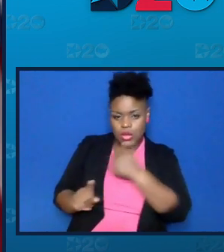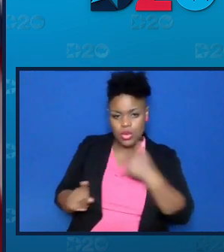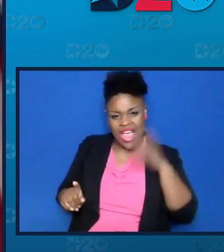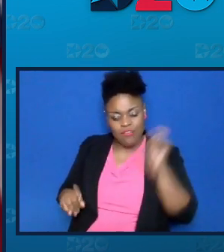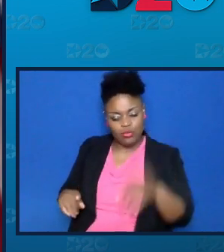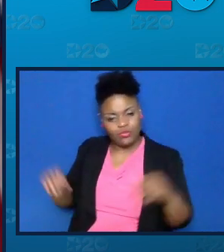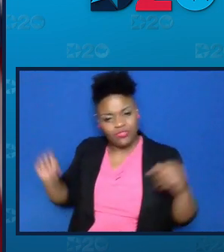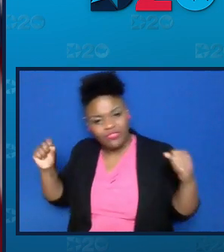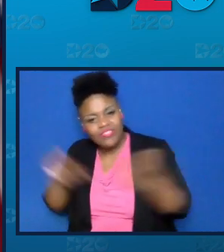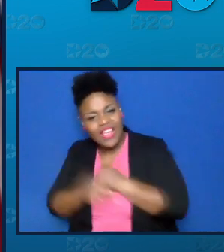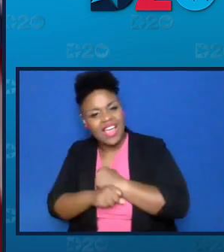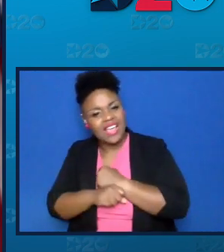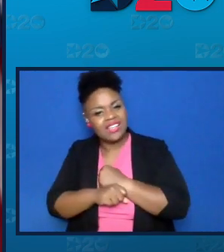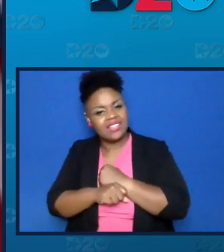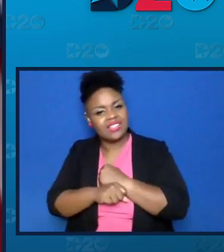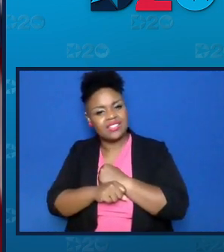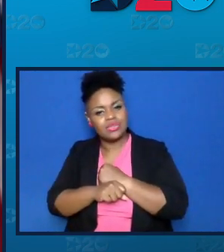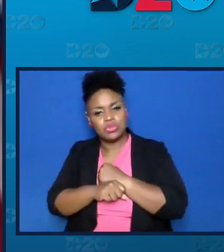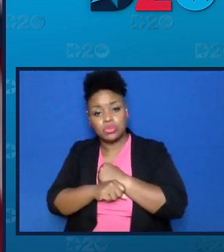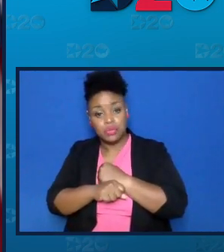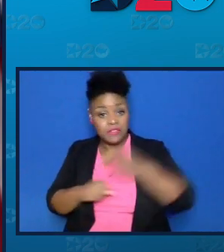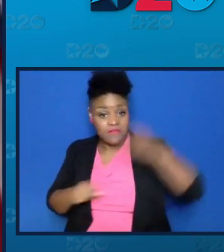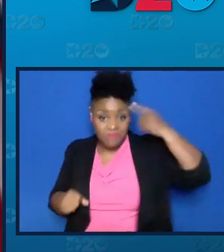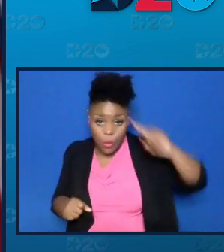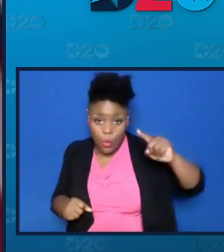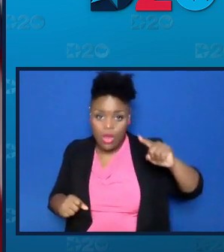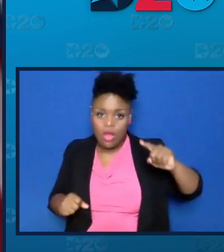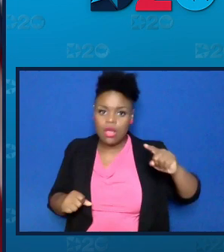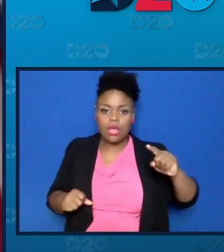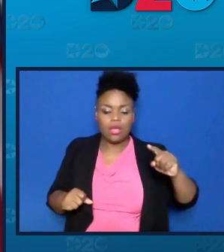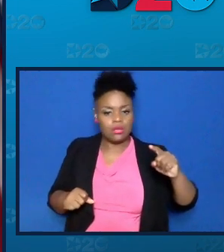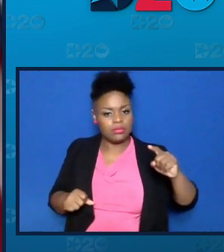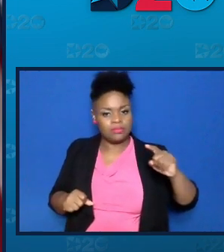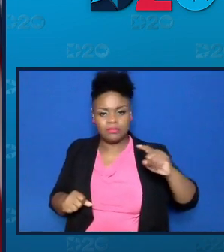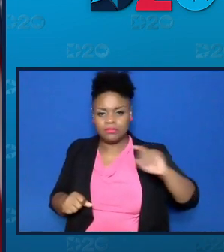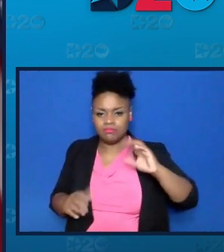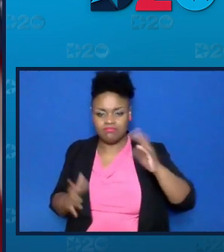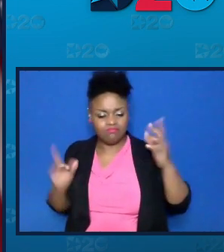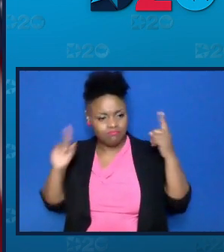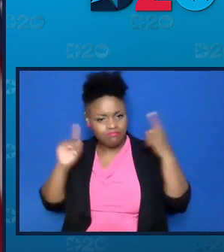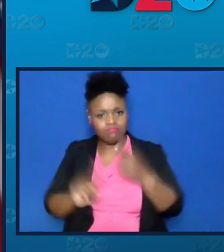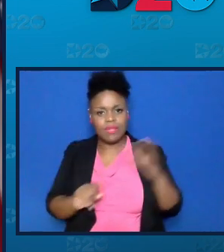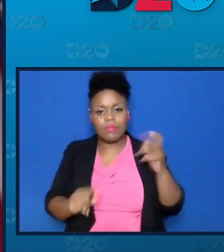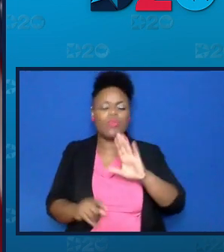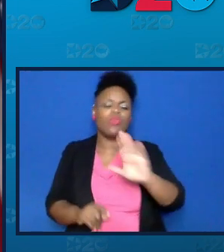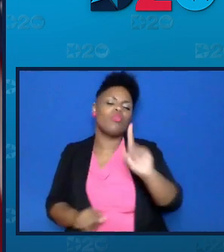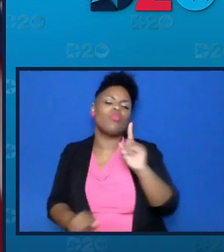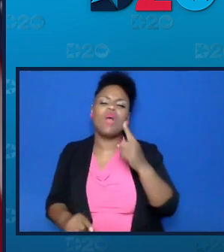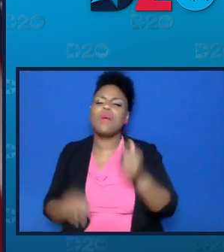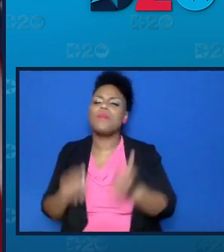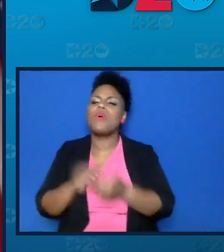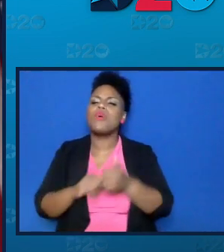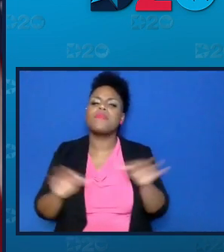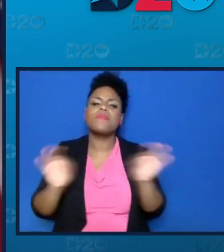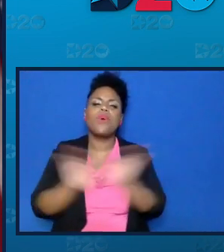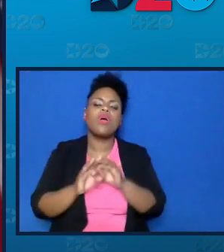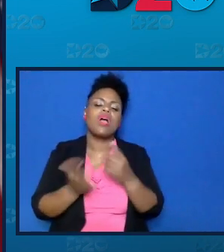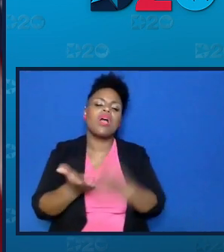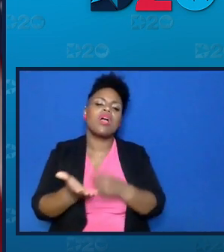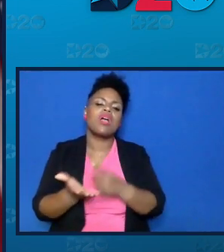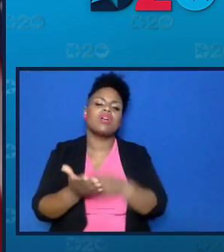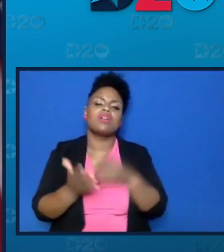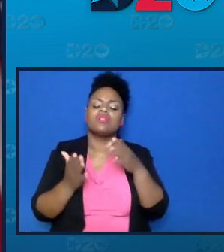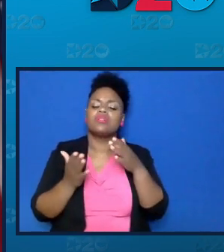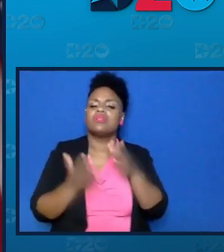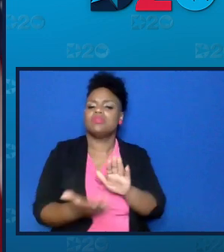You know, one of the most important conversations I've had this entire campaign, it was with someone who was much too young to